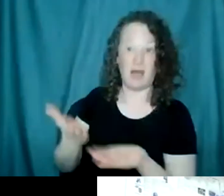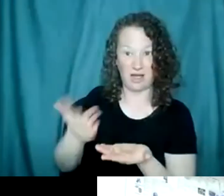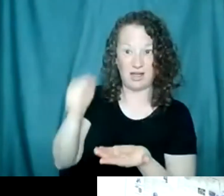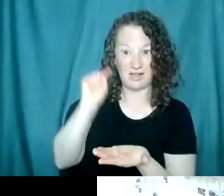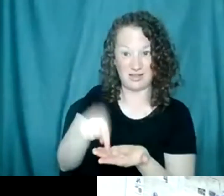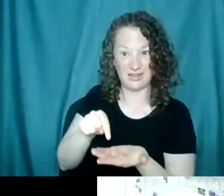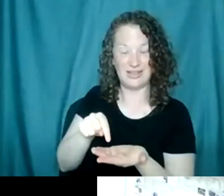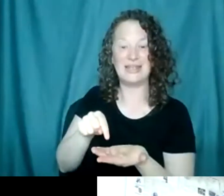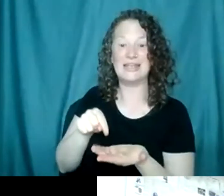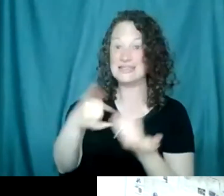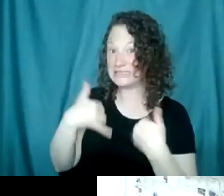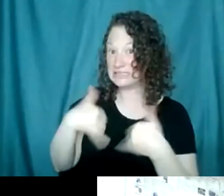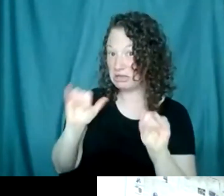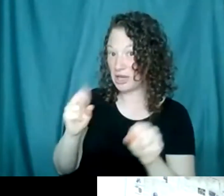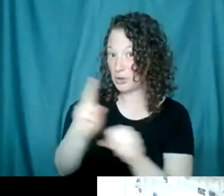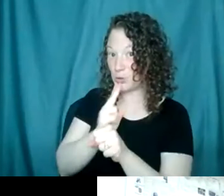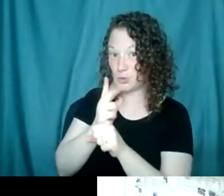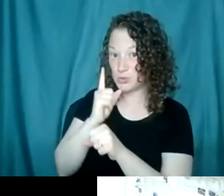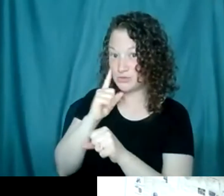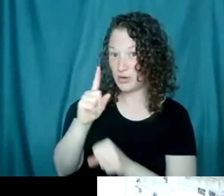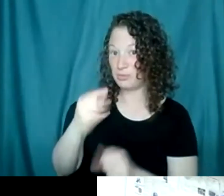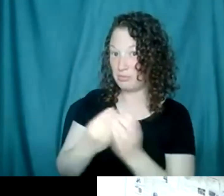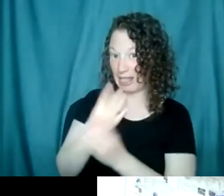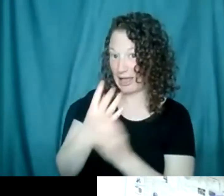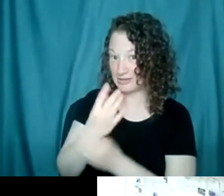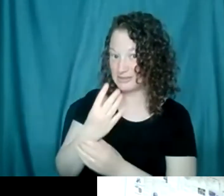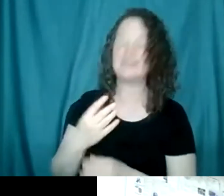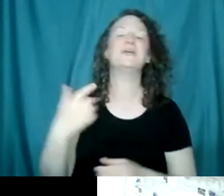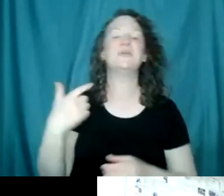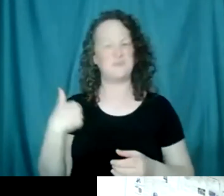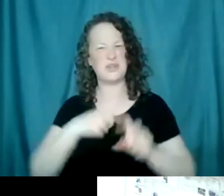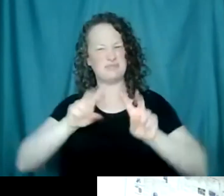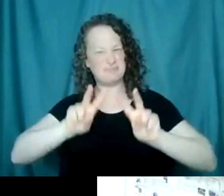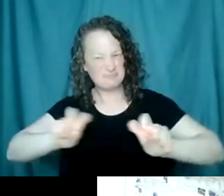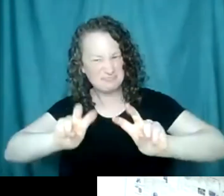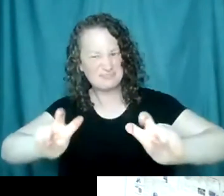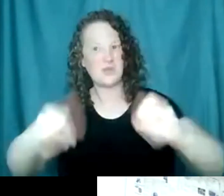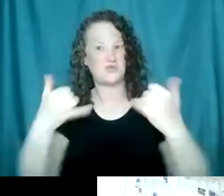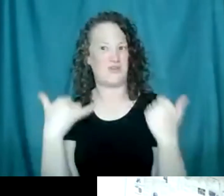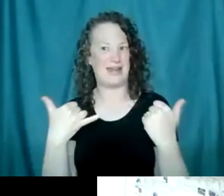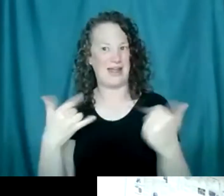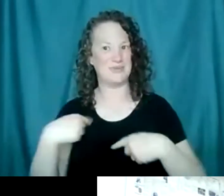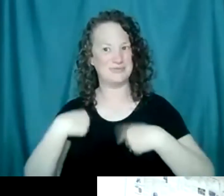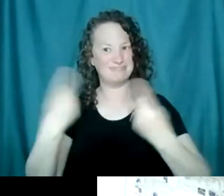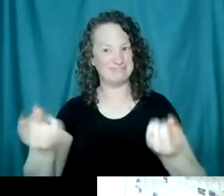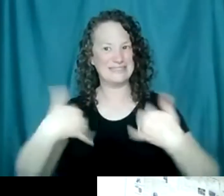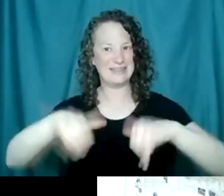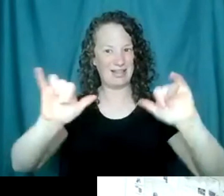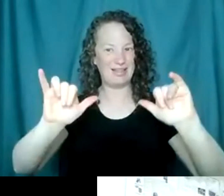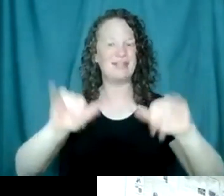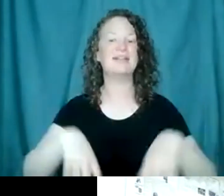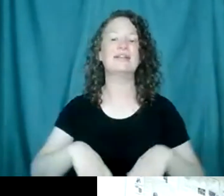So we are analyzing the soil right now. The thing about space experiments is you are very restricted